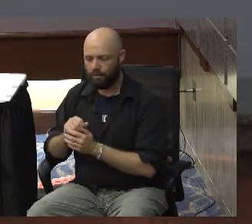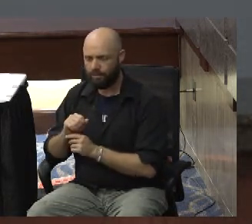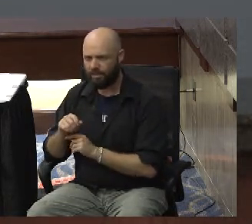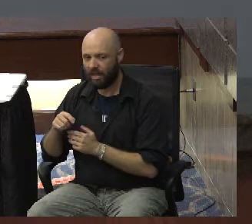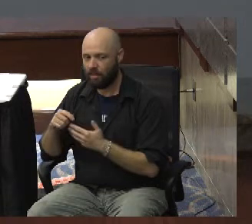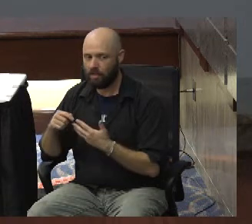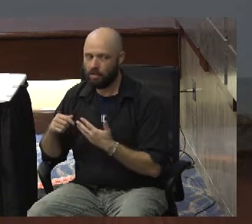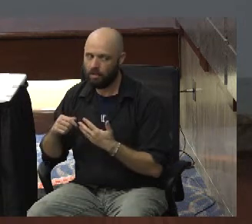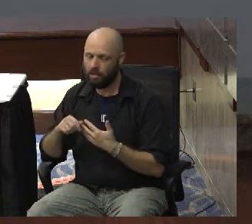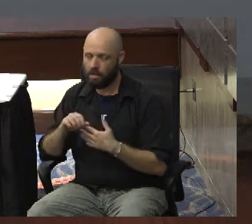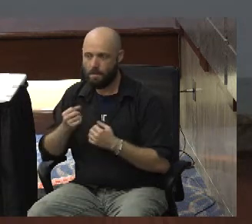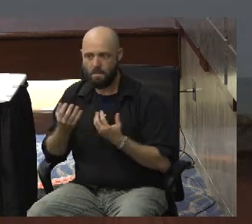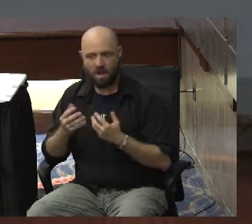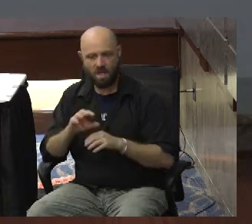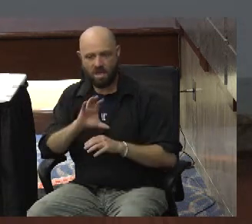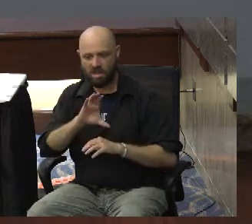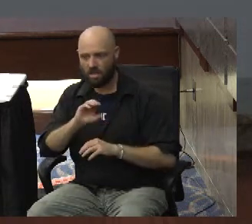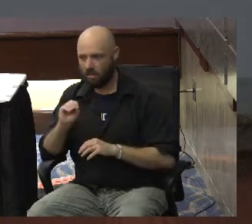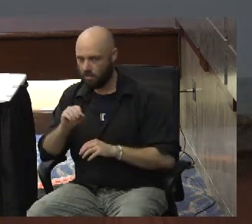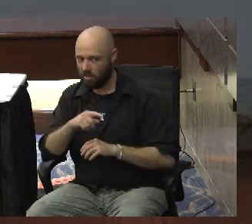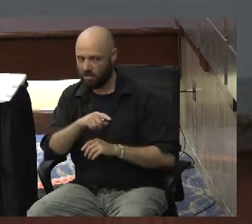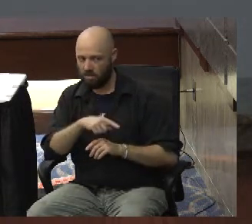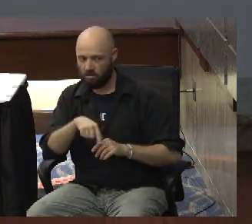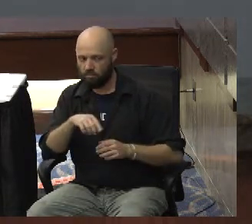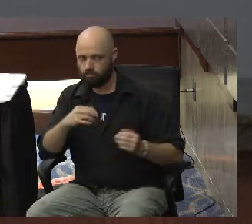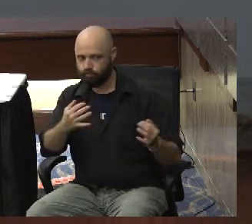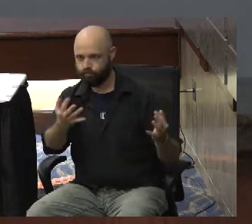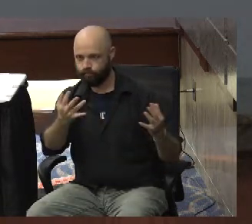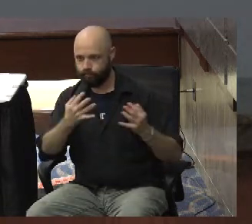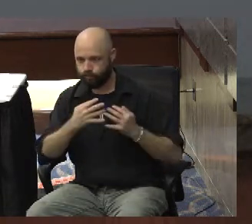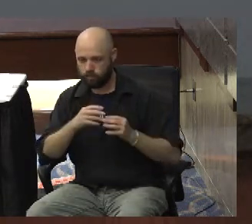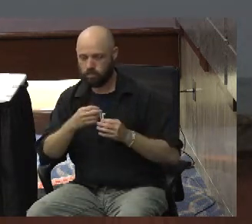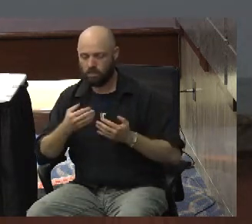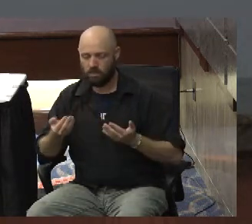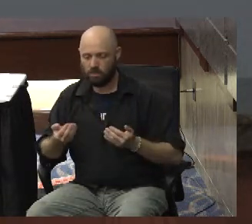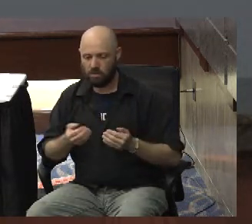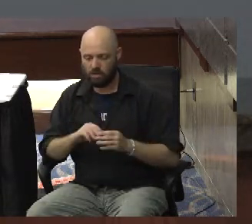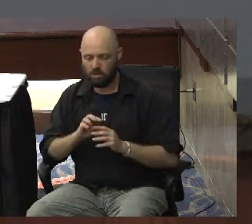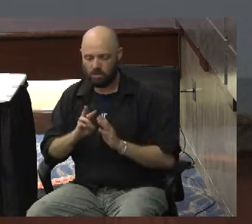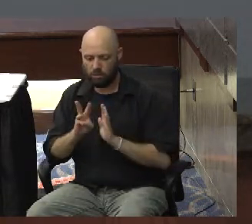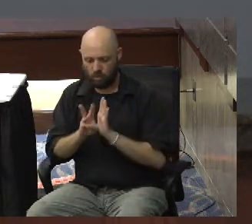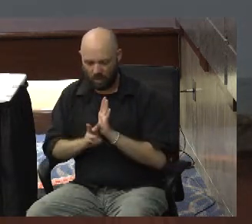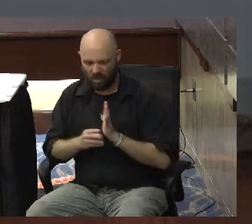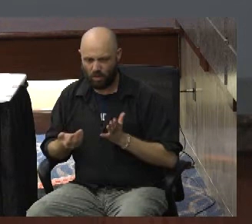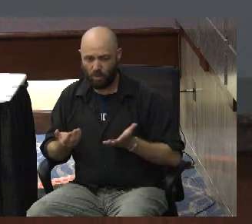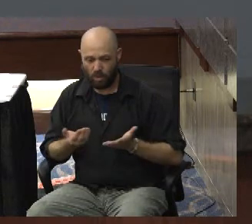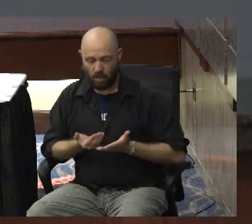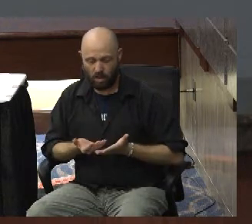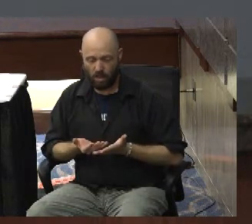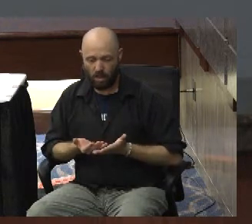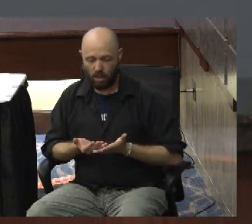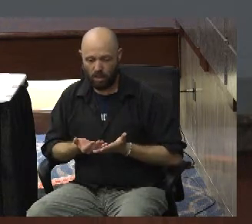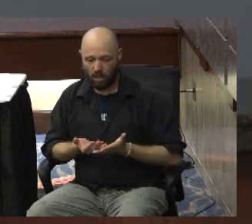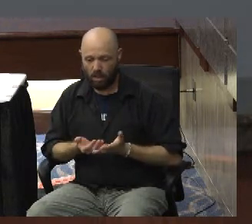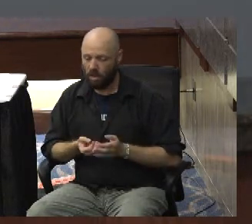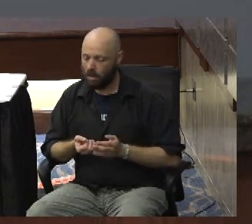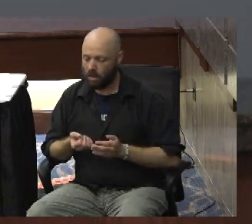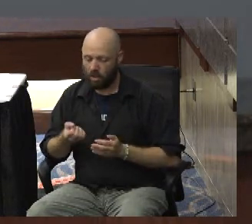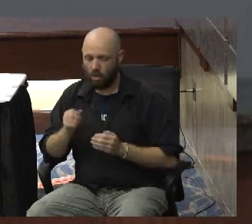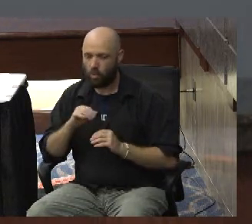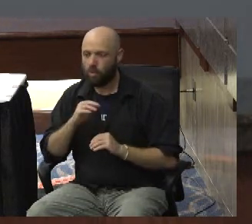more and more of these companies come to Waco, I think it is, as Councilmember Palmer has indicated, probably more, we do need to